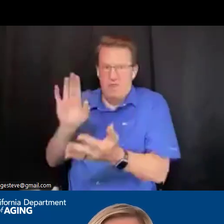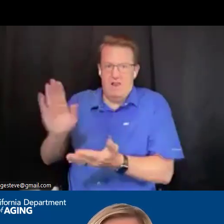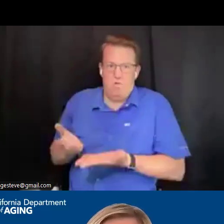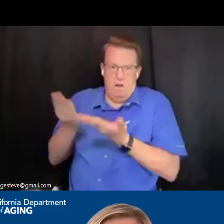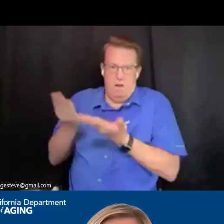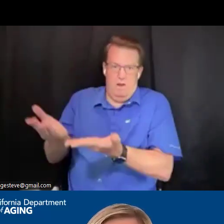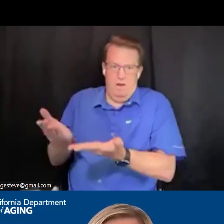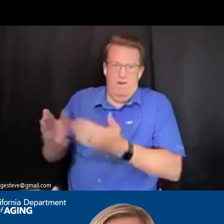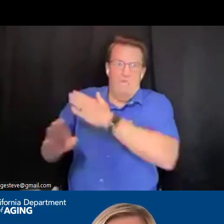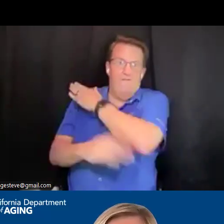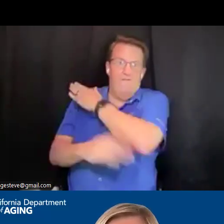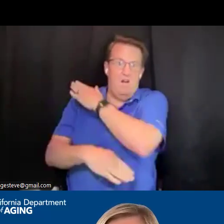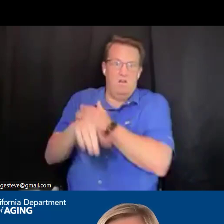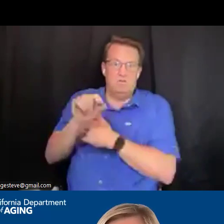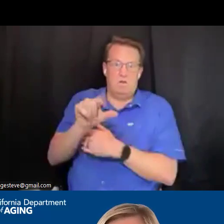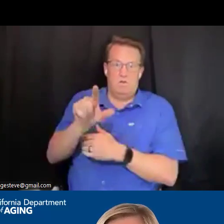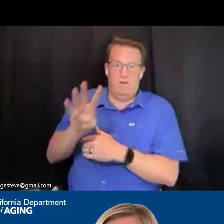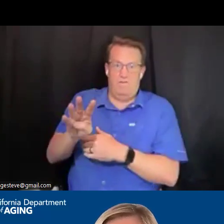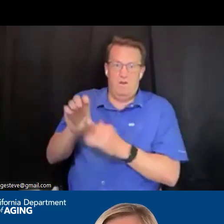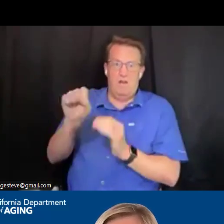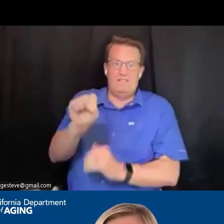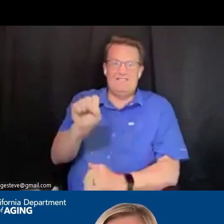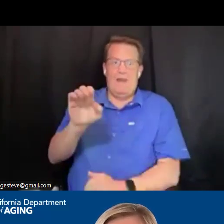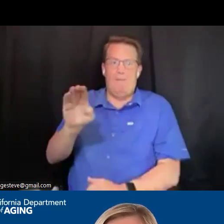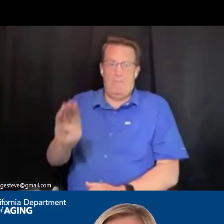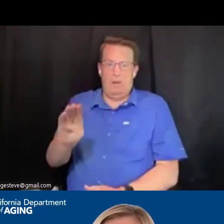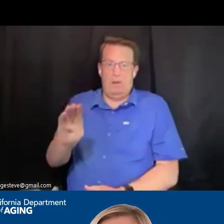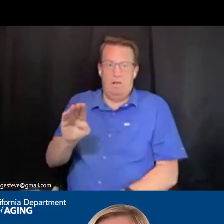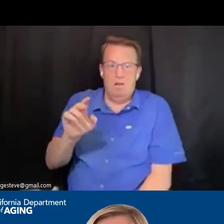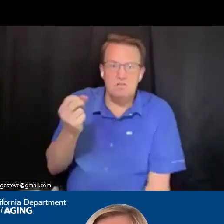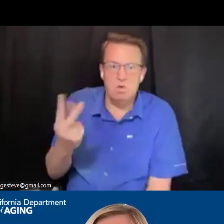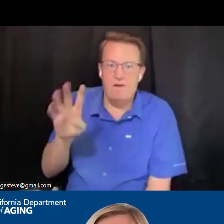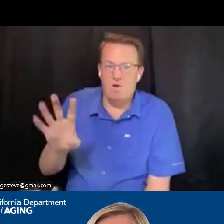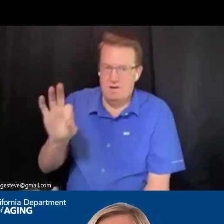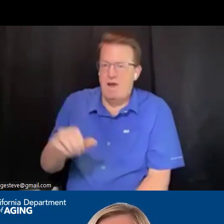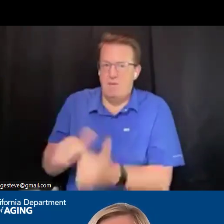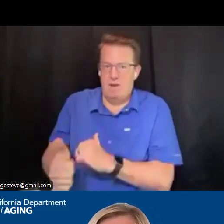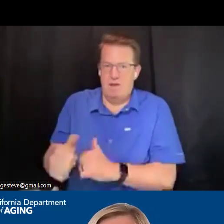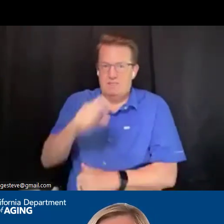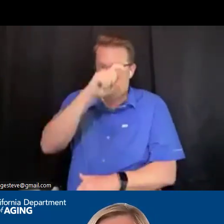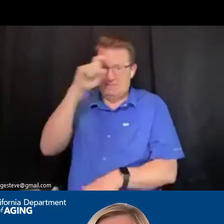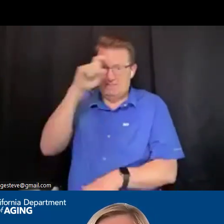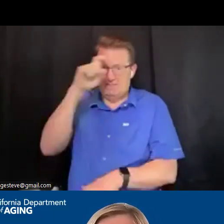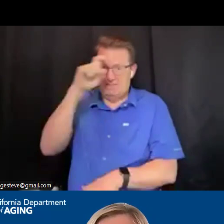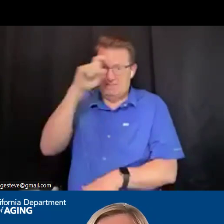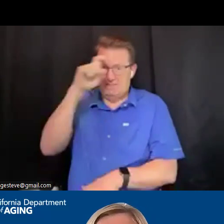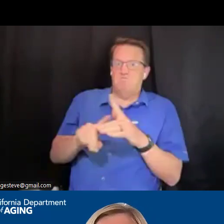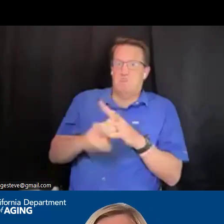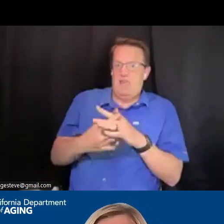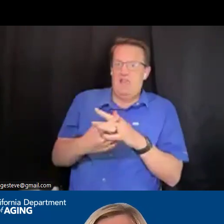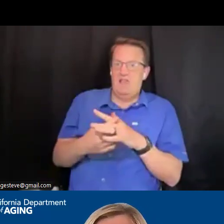1249 was passed. In the summer of 2025, we began work